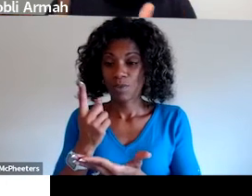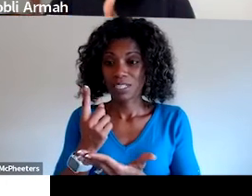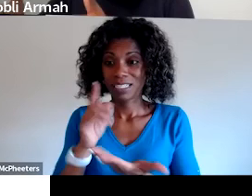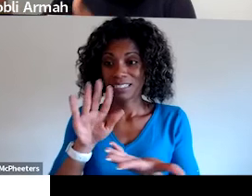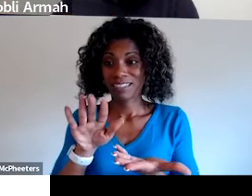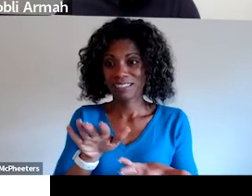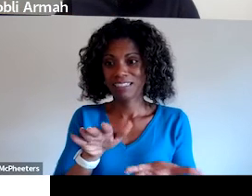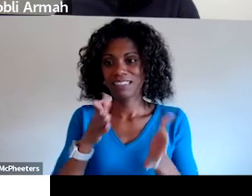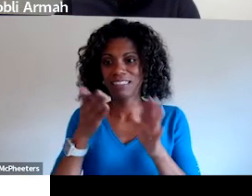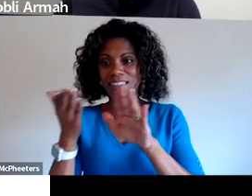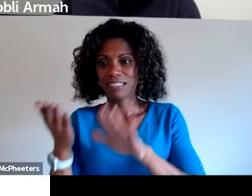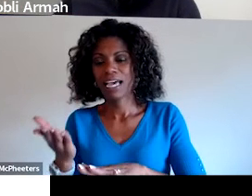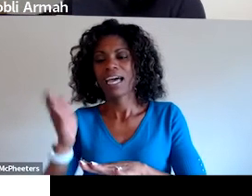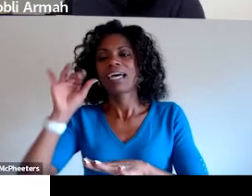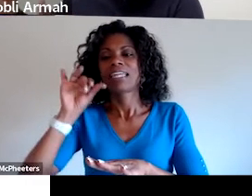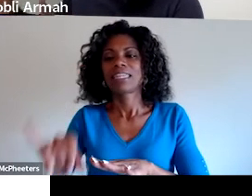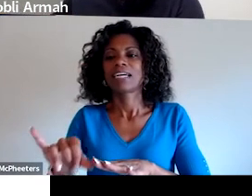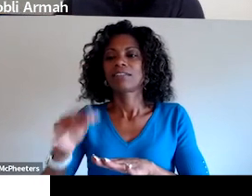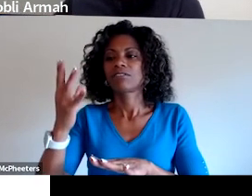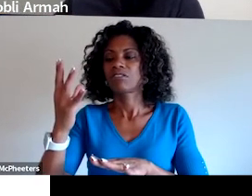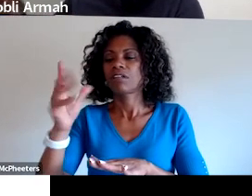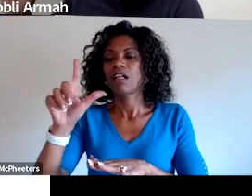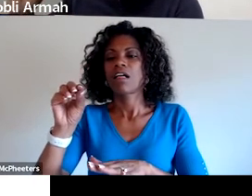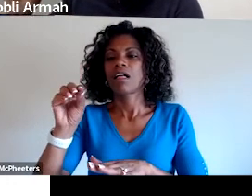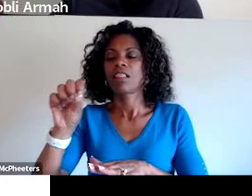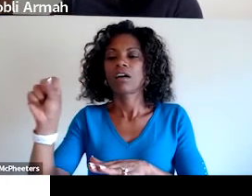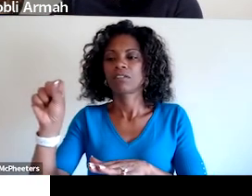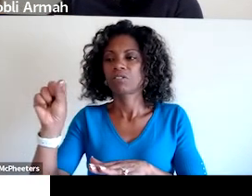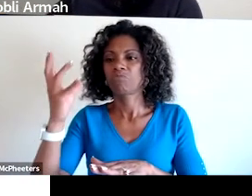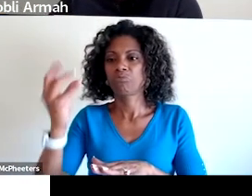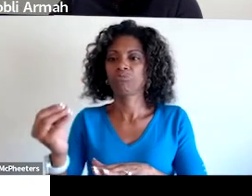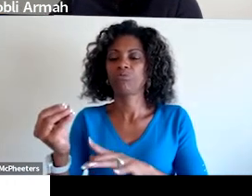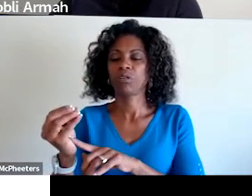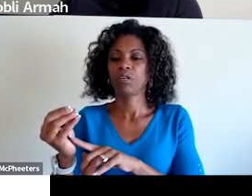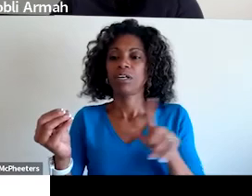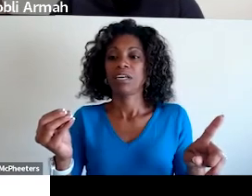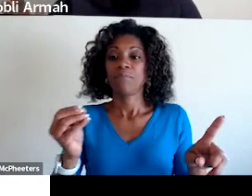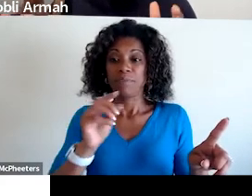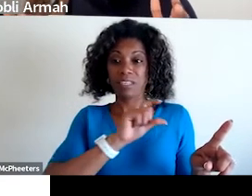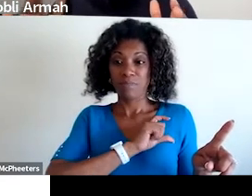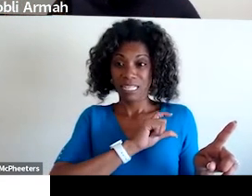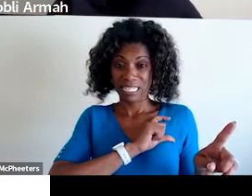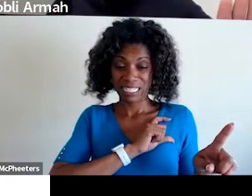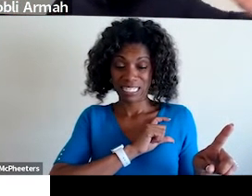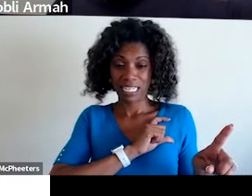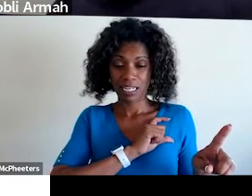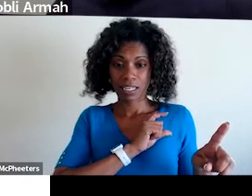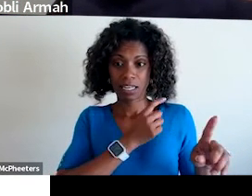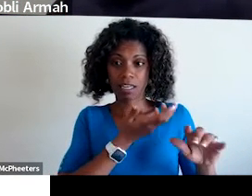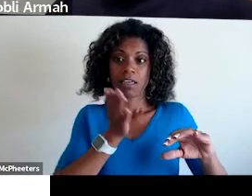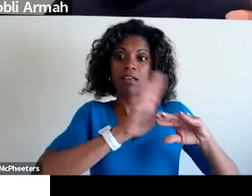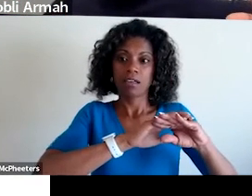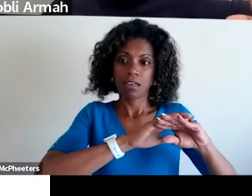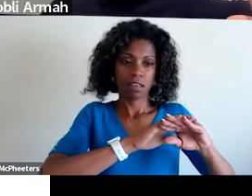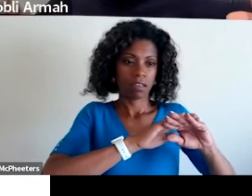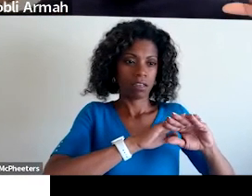Now, over-policing in communities of color is a systemic issue. So are your communications talking about